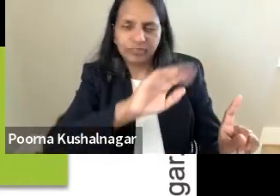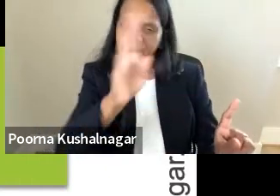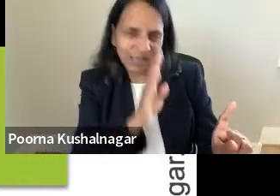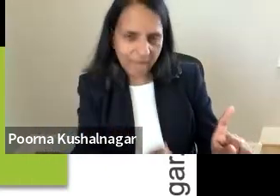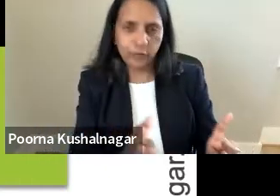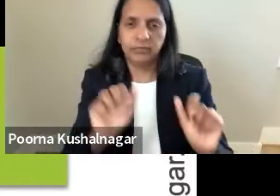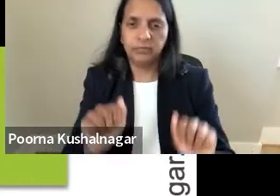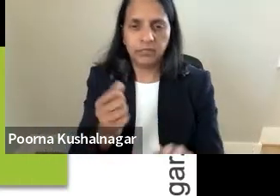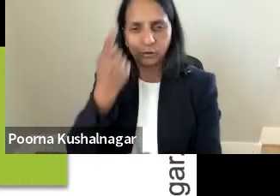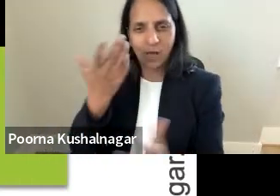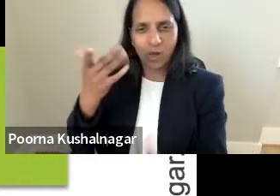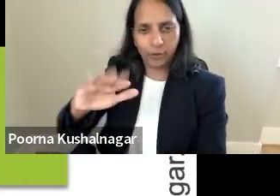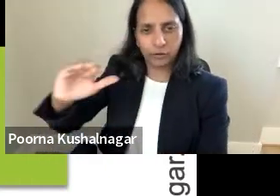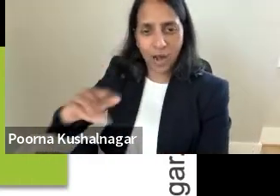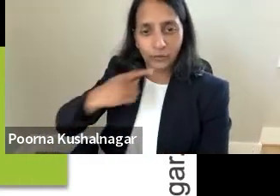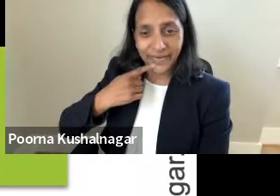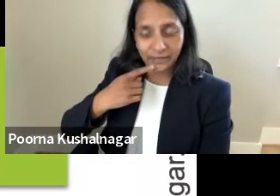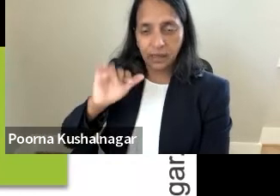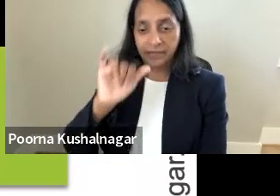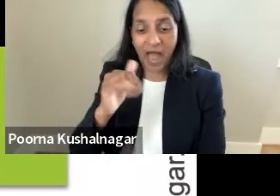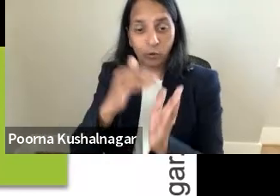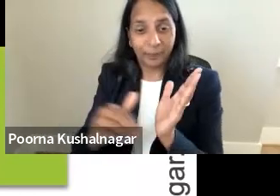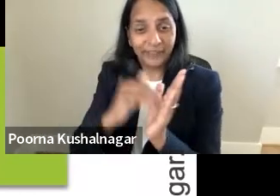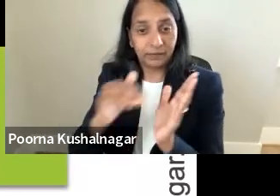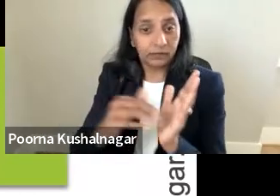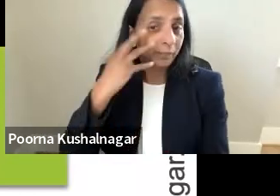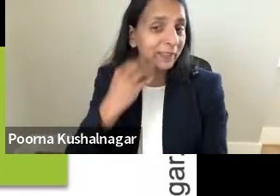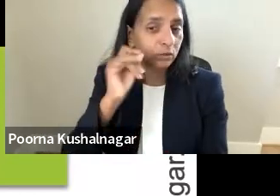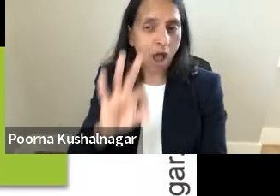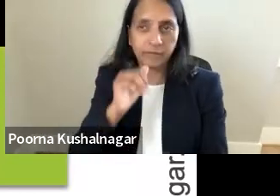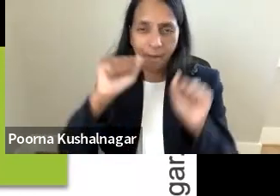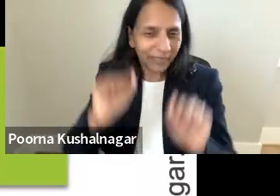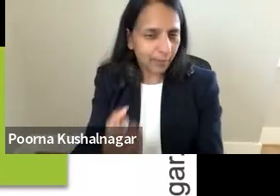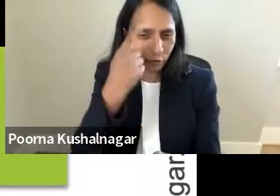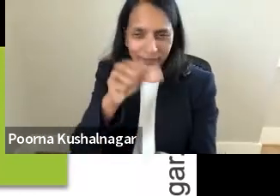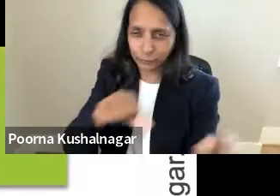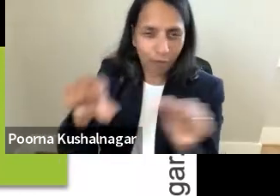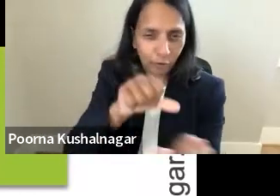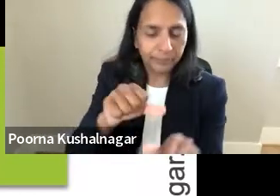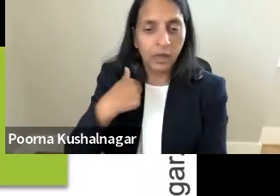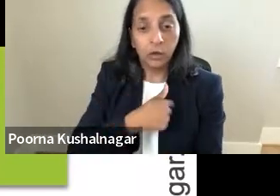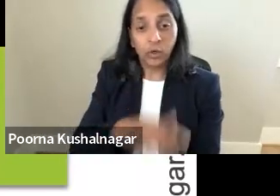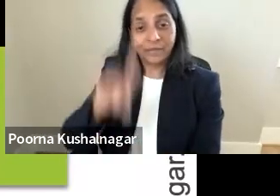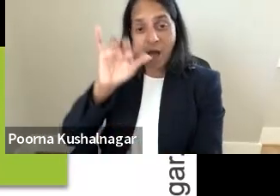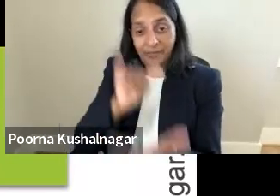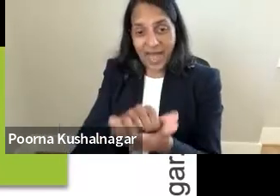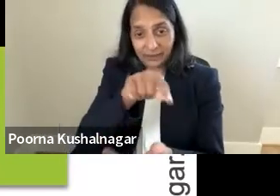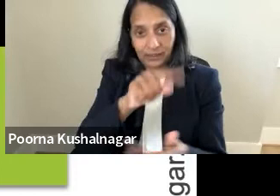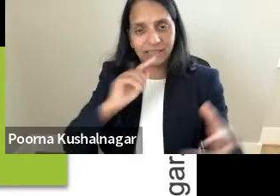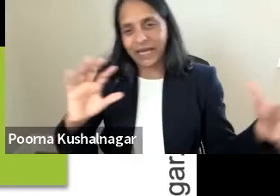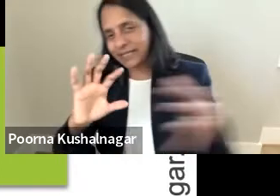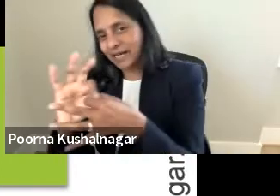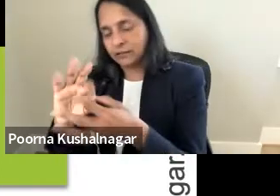saying, and the parent could never truly understand what their child was saying, that repeated experience of not being